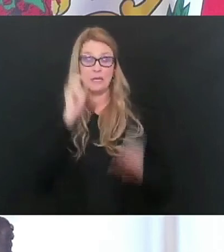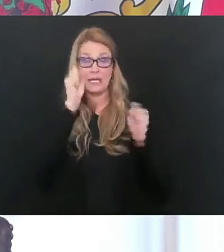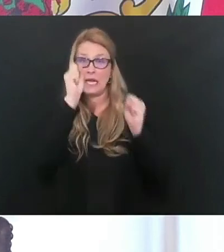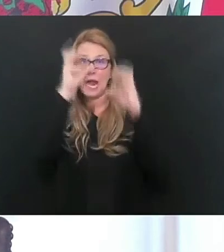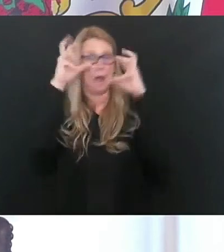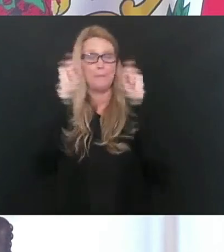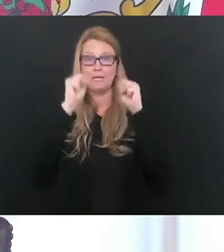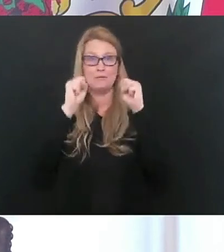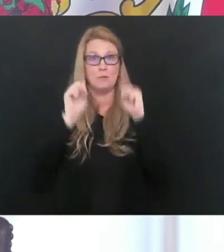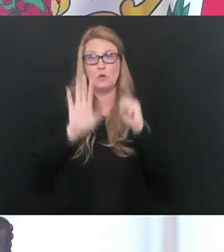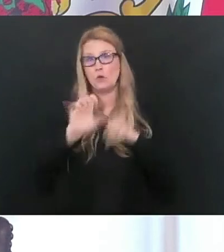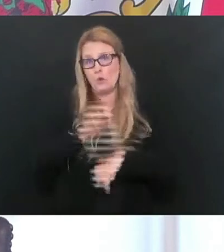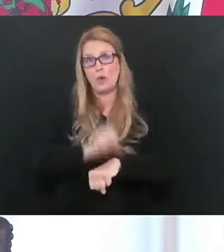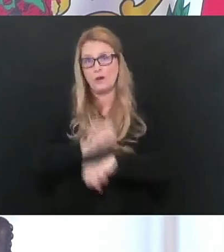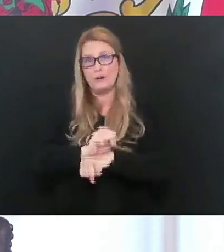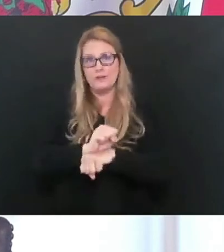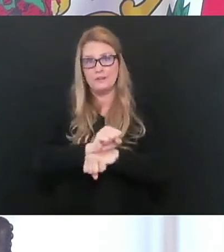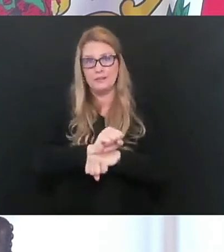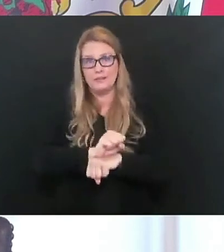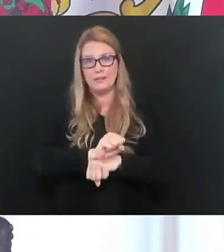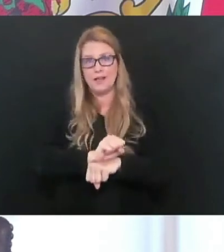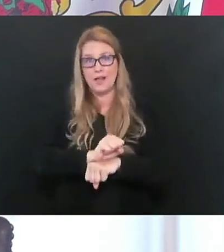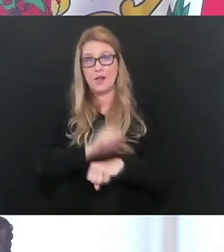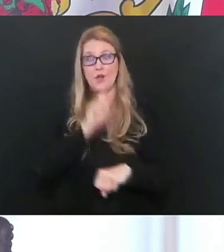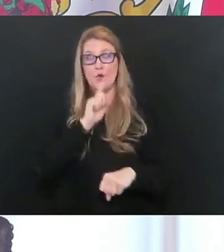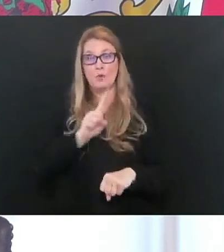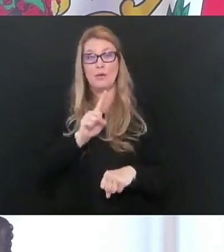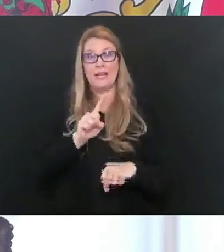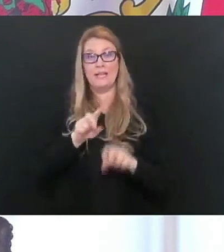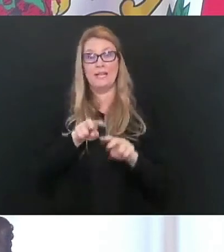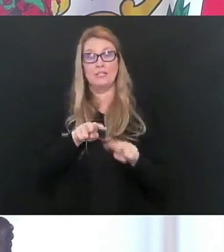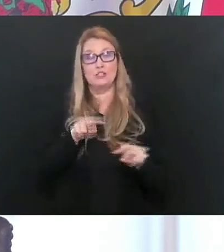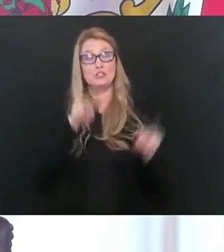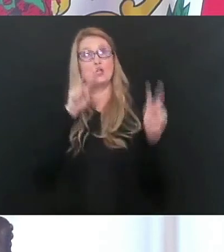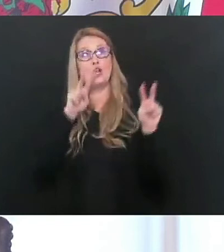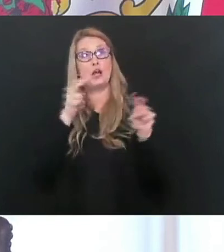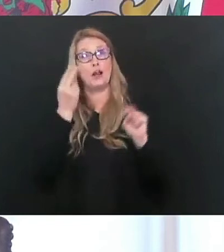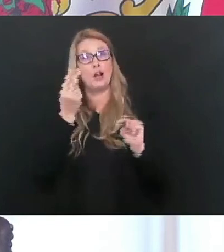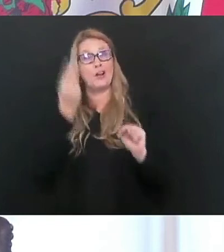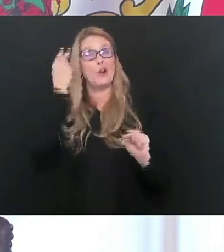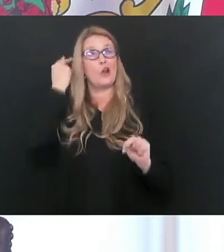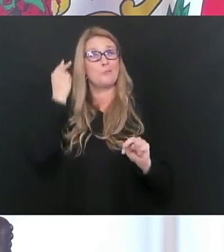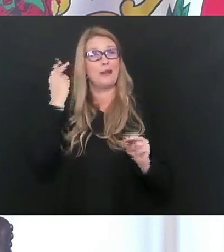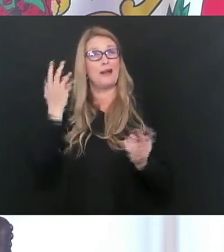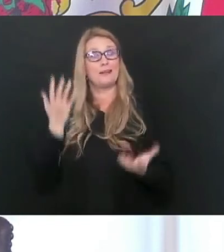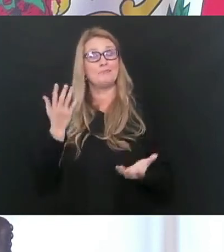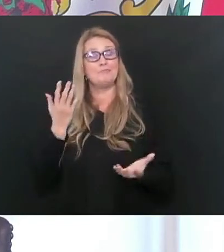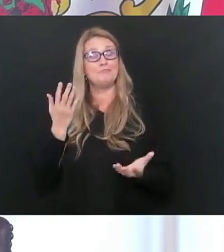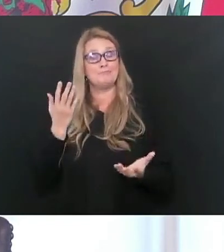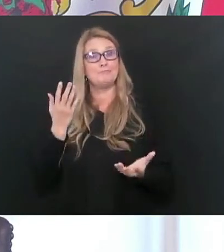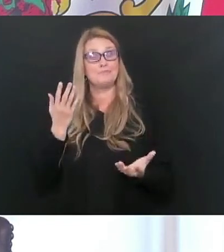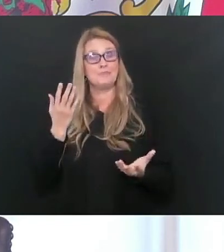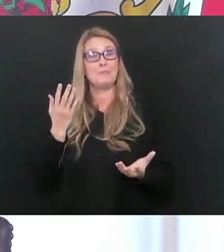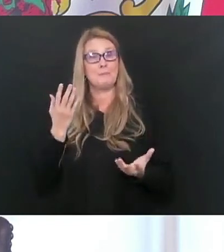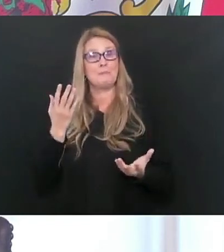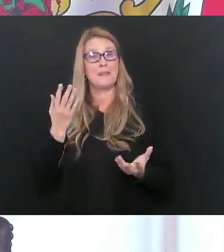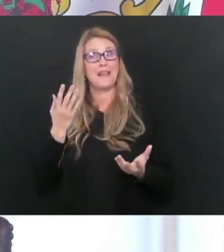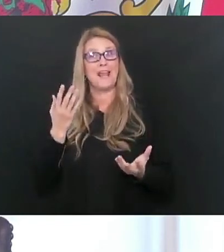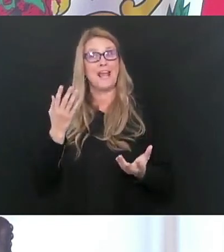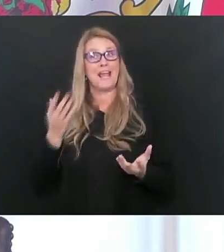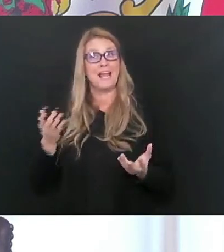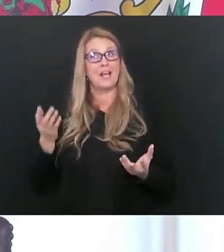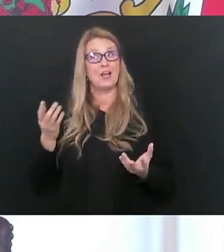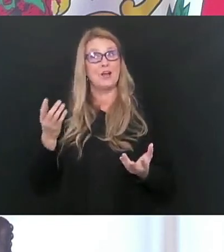done. I mean, if you just step back from it and think just for a second, this thing was coming to